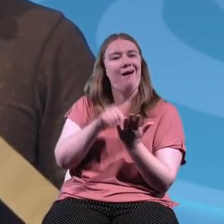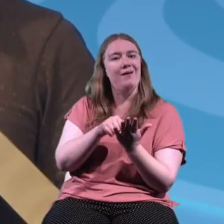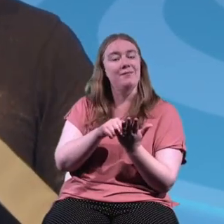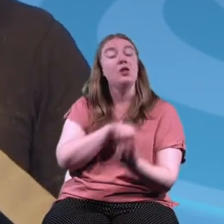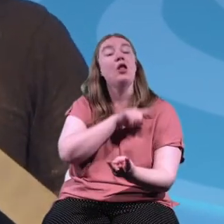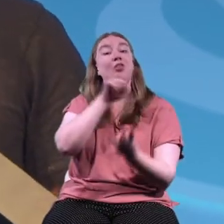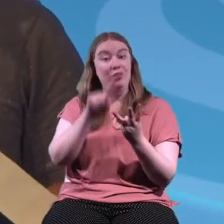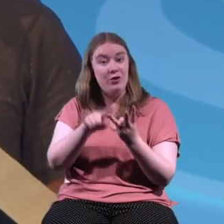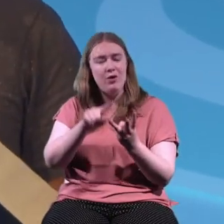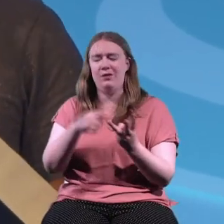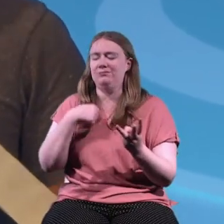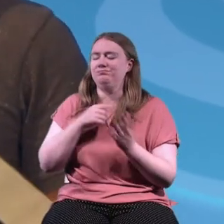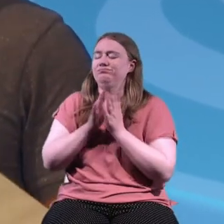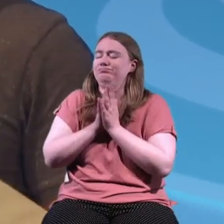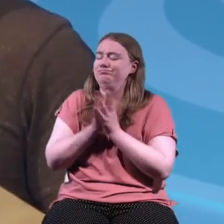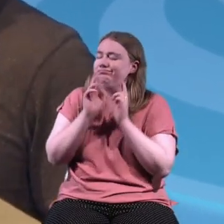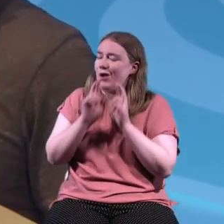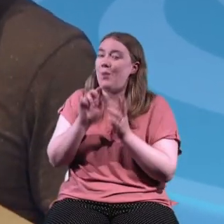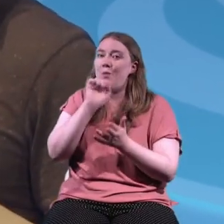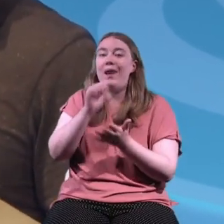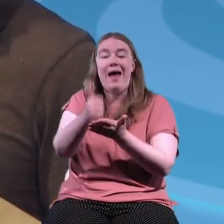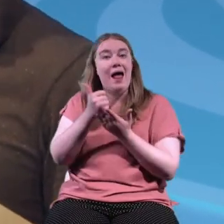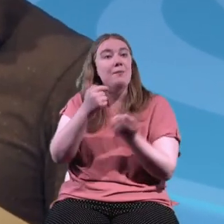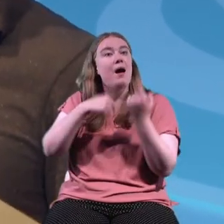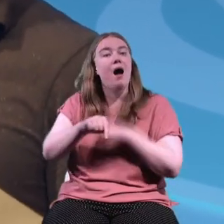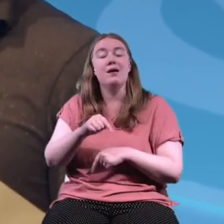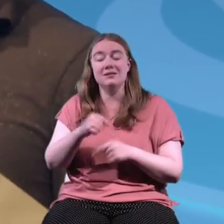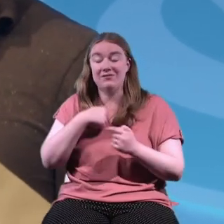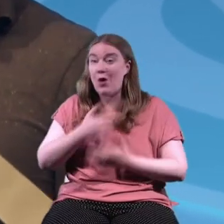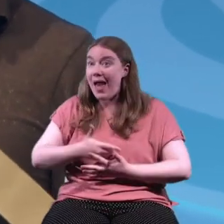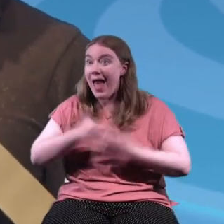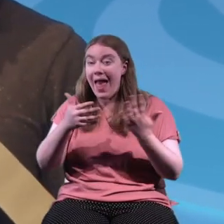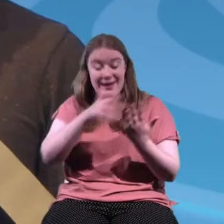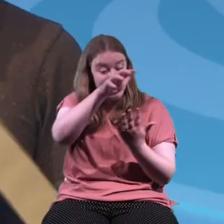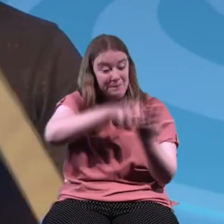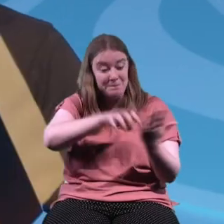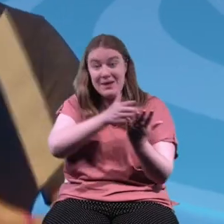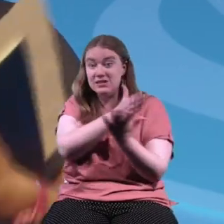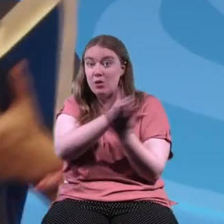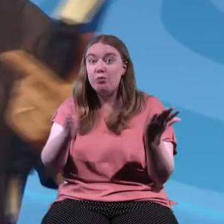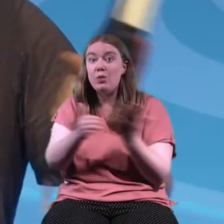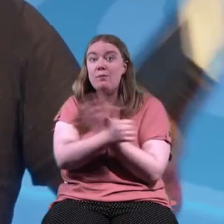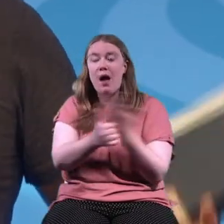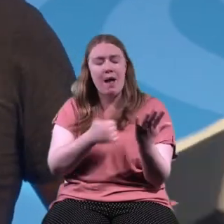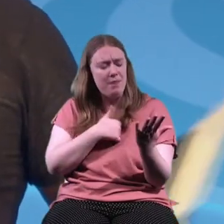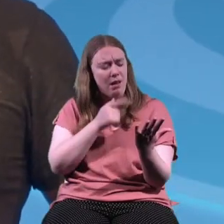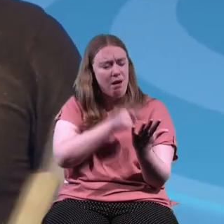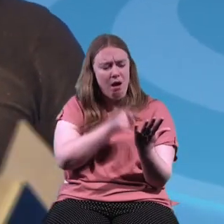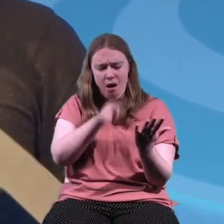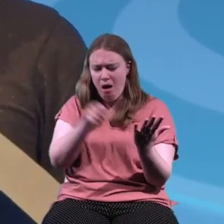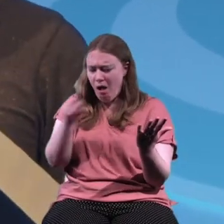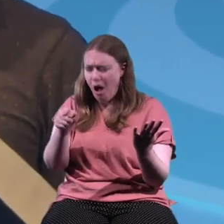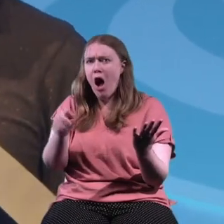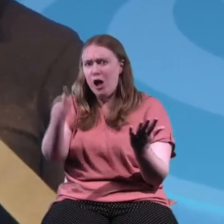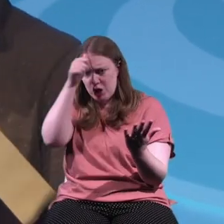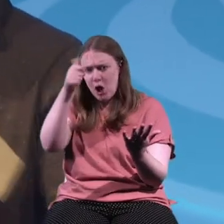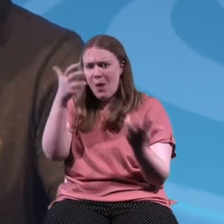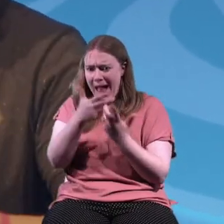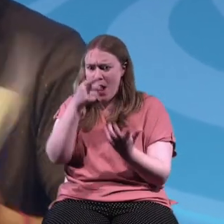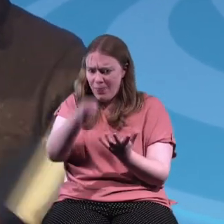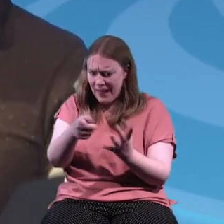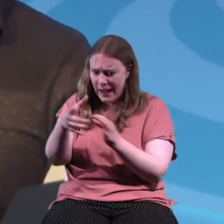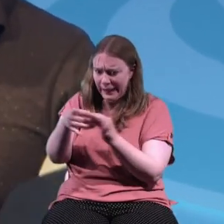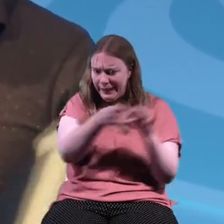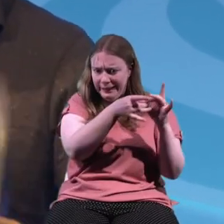I pray it will help us understand any one passage of the Bible as we see how it links together with the whole. So I hope every